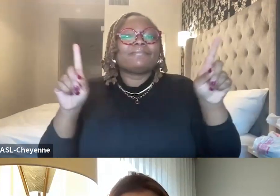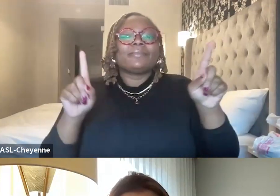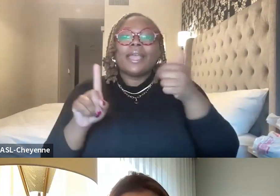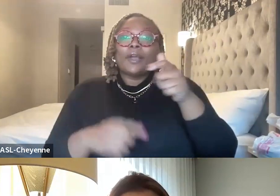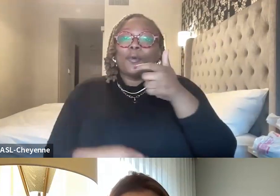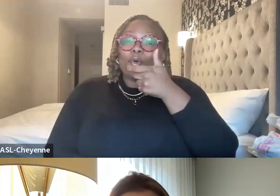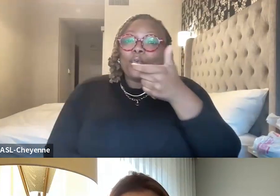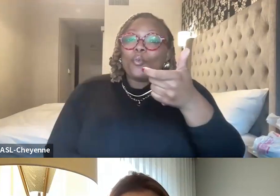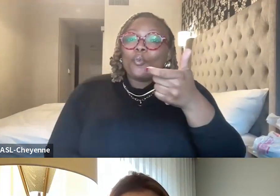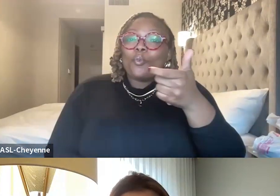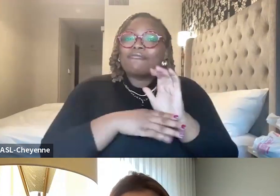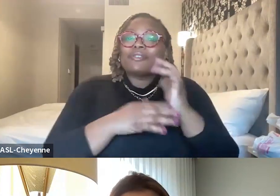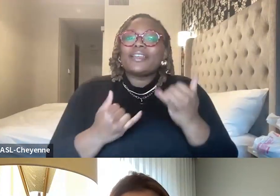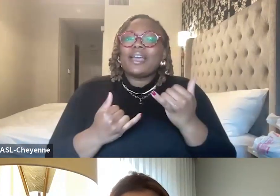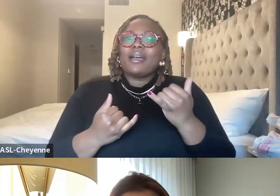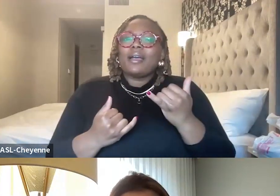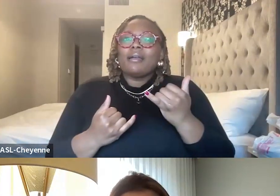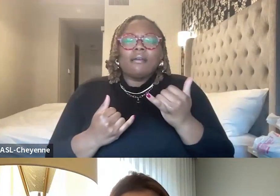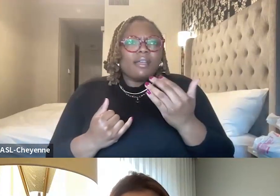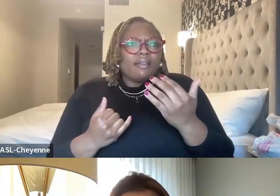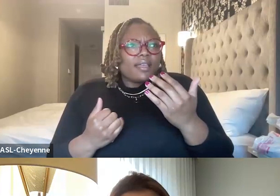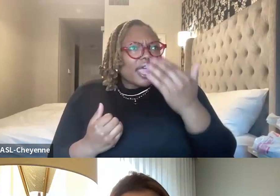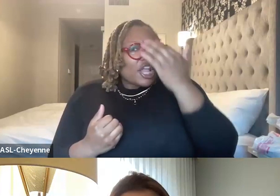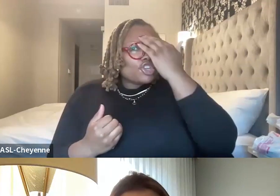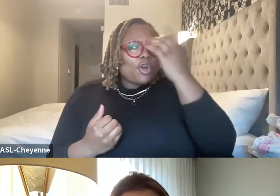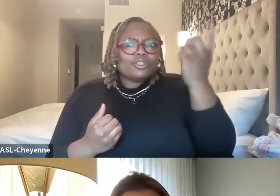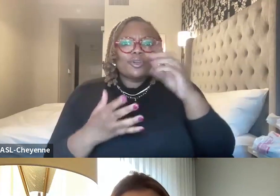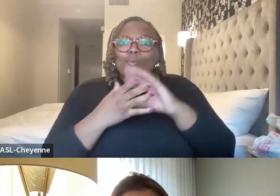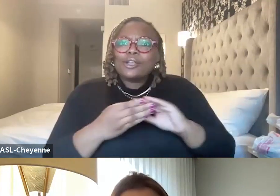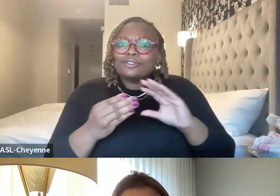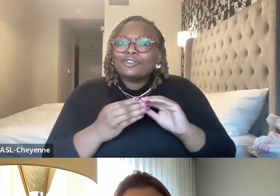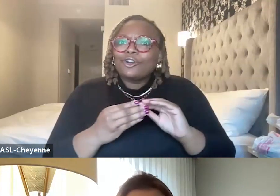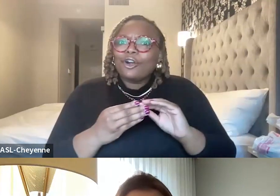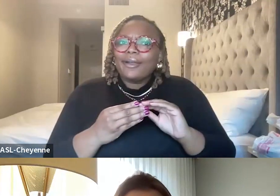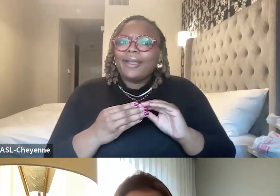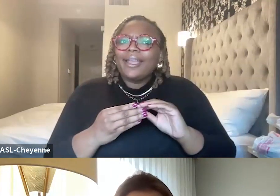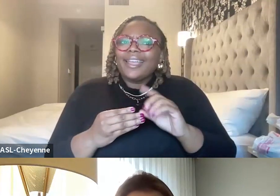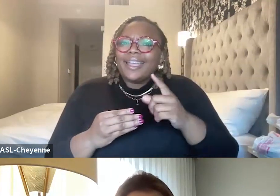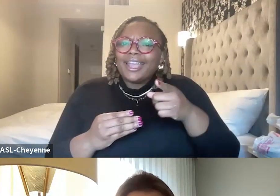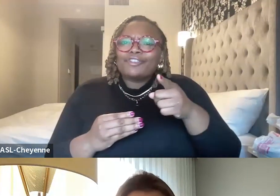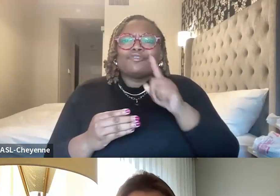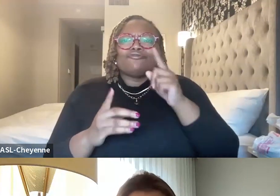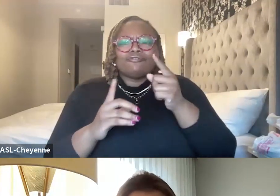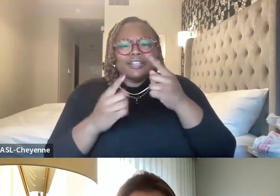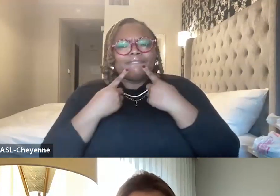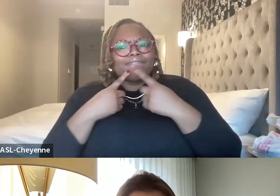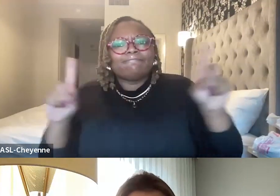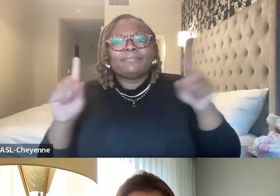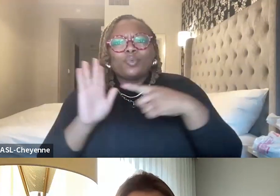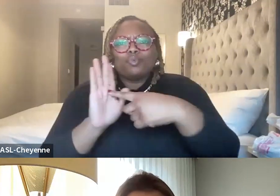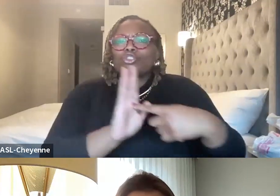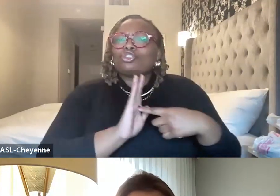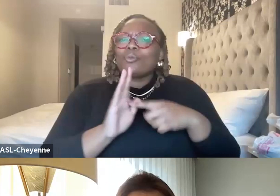film now feels like they have known somebody and they know somebody's story, and you've really gotten that through with this film, Incompatible with Life.